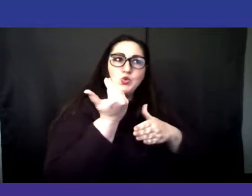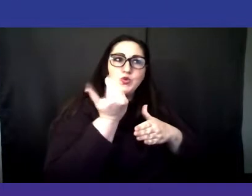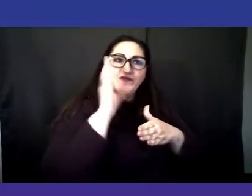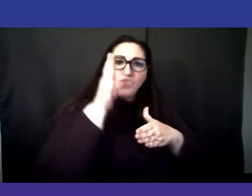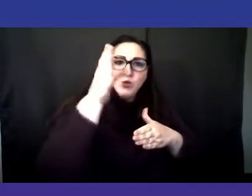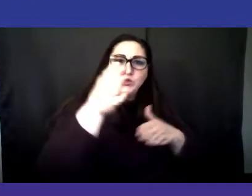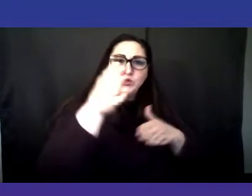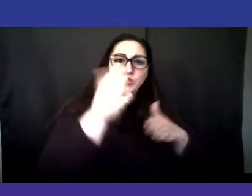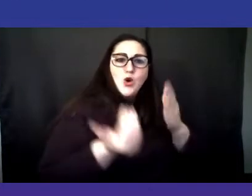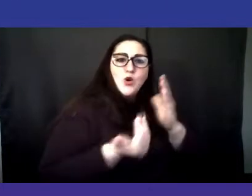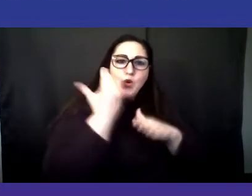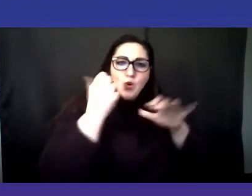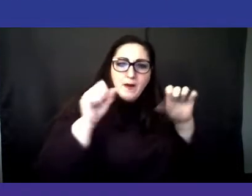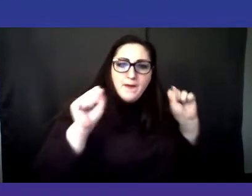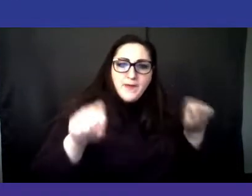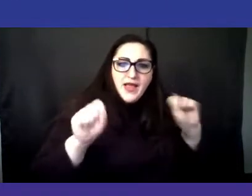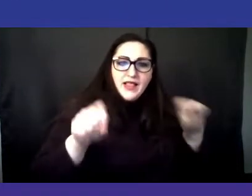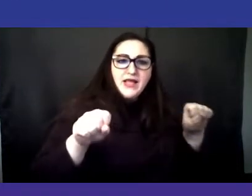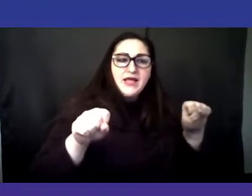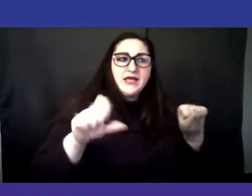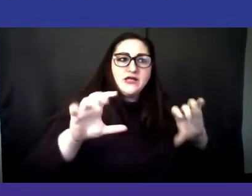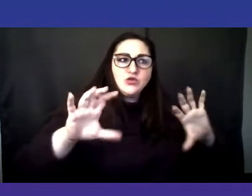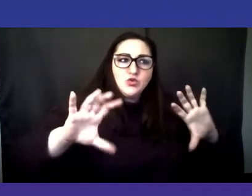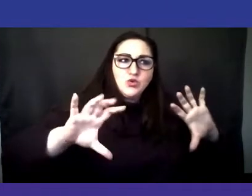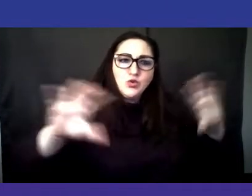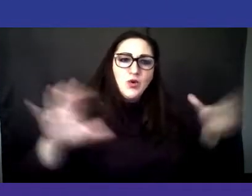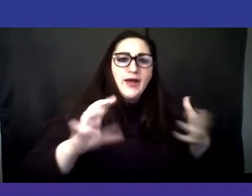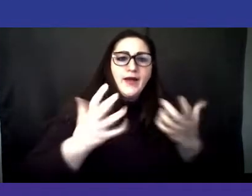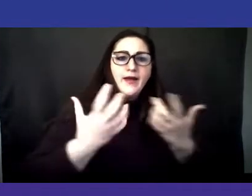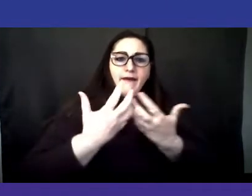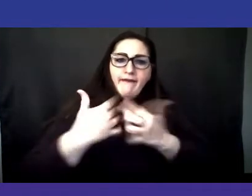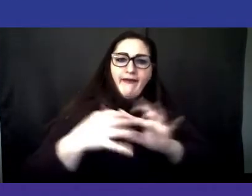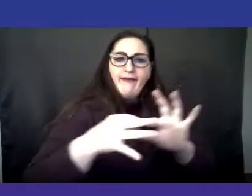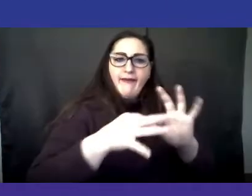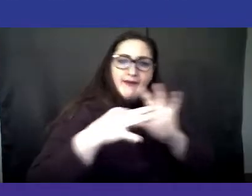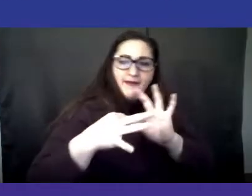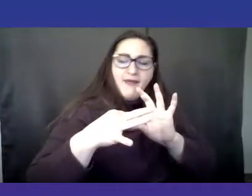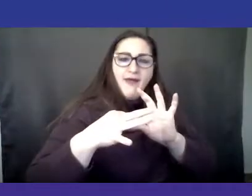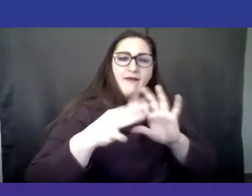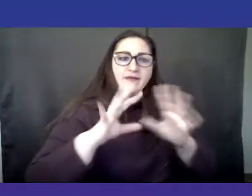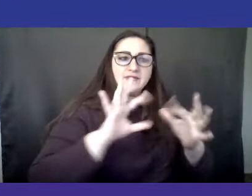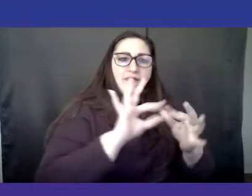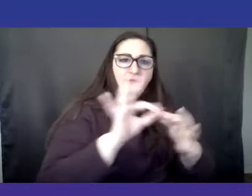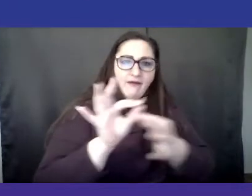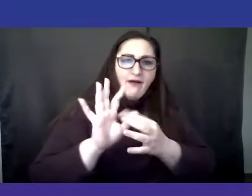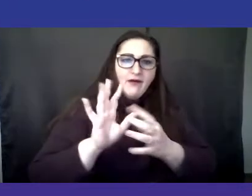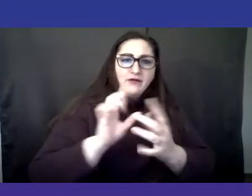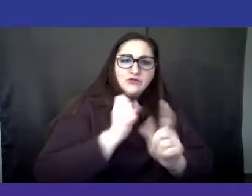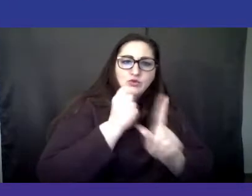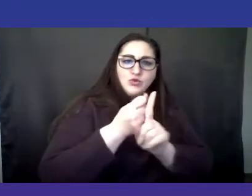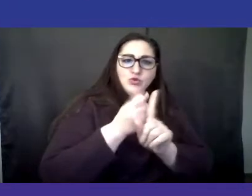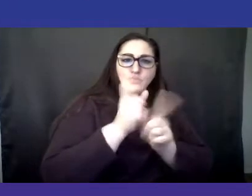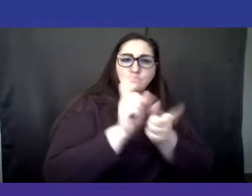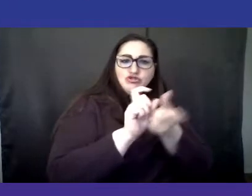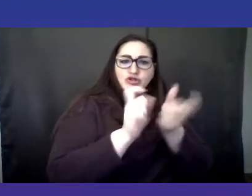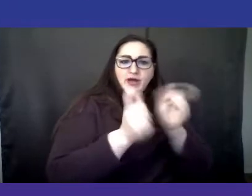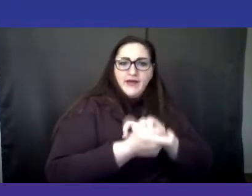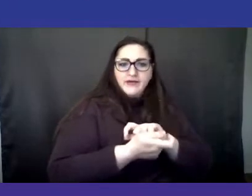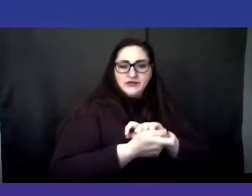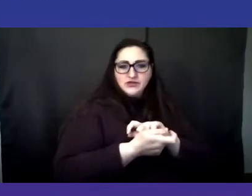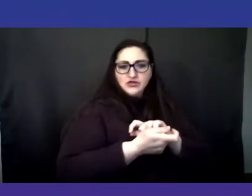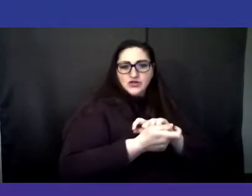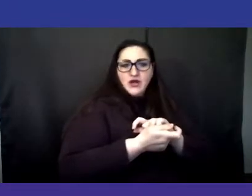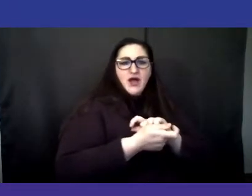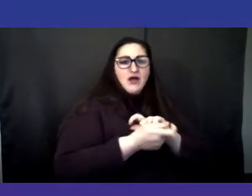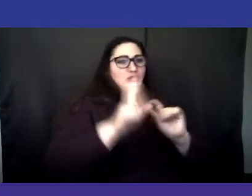and interconnect in order to elevate our own practices.